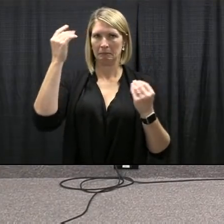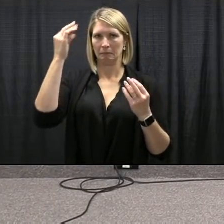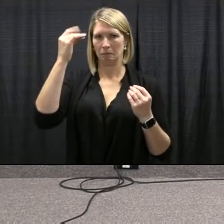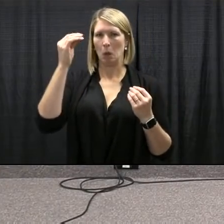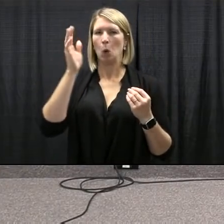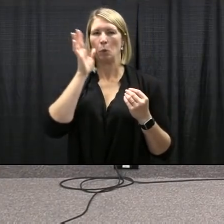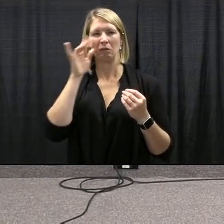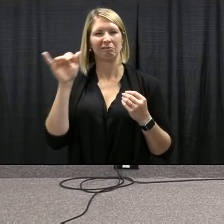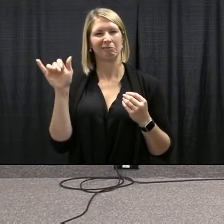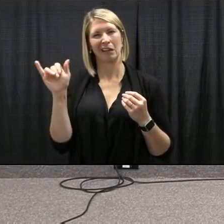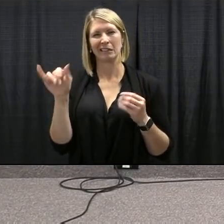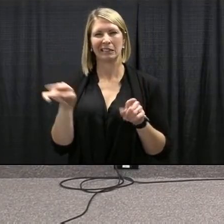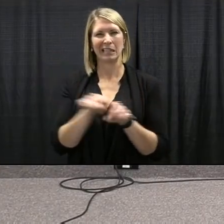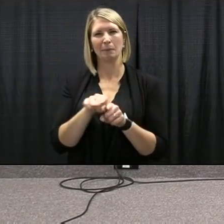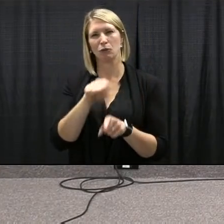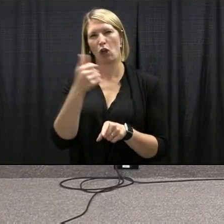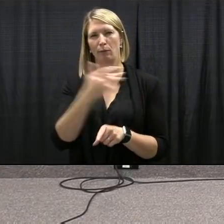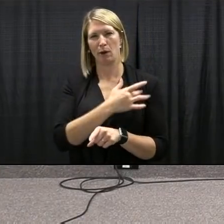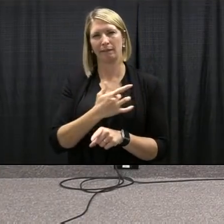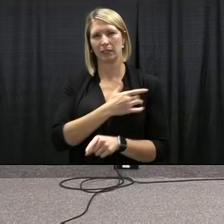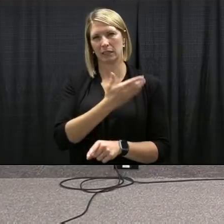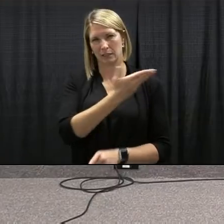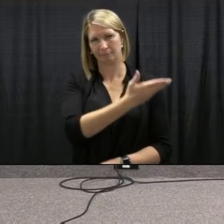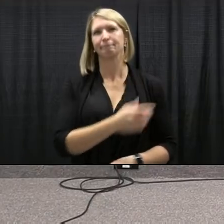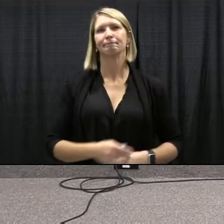other jurisdictions.